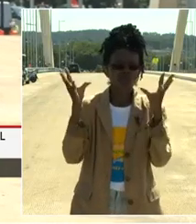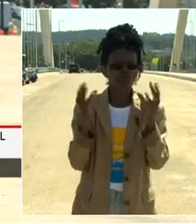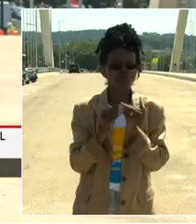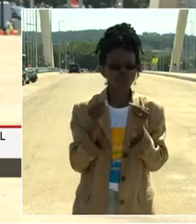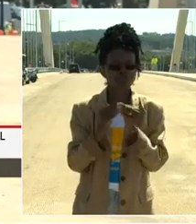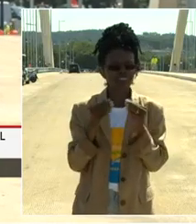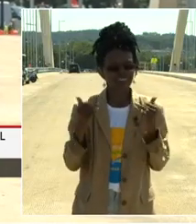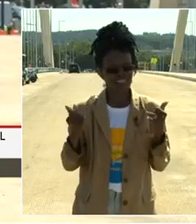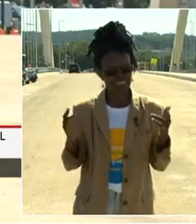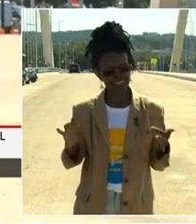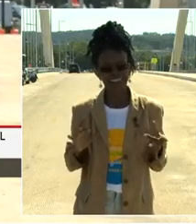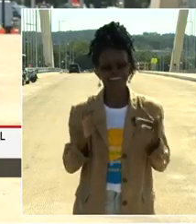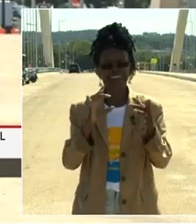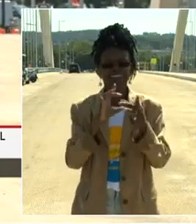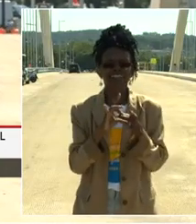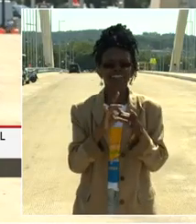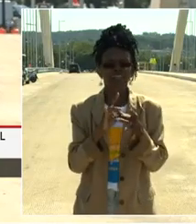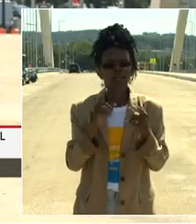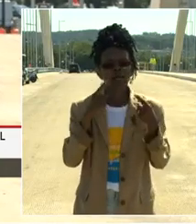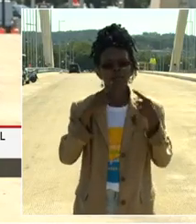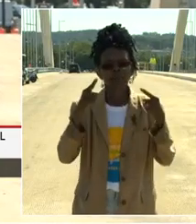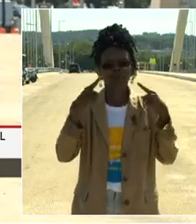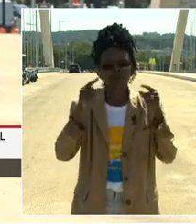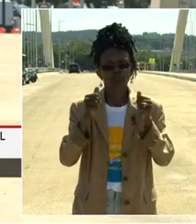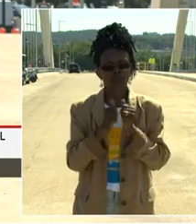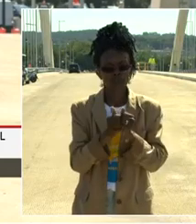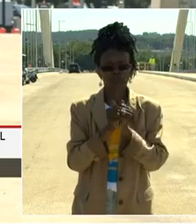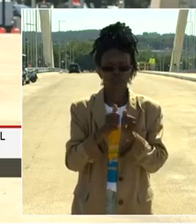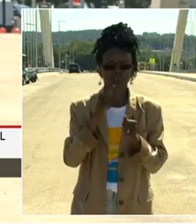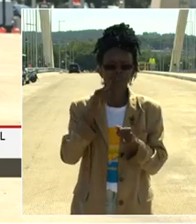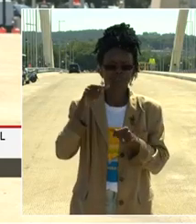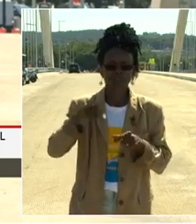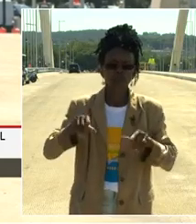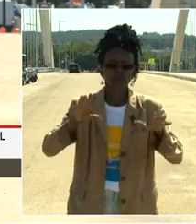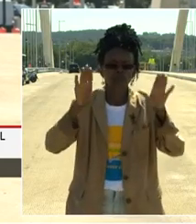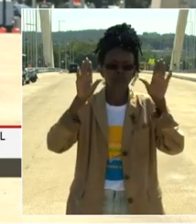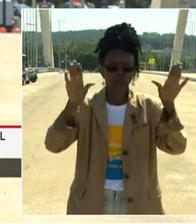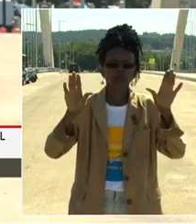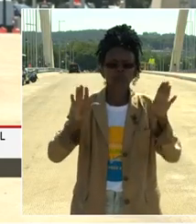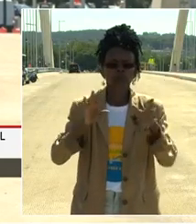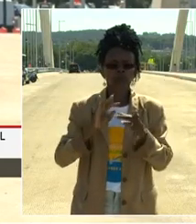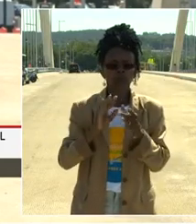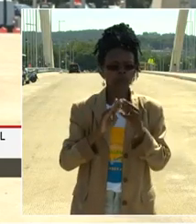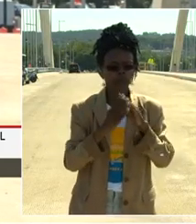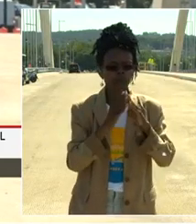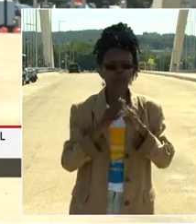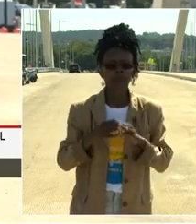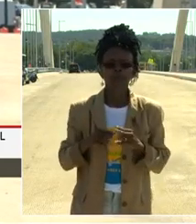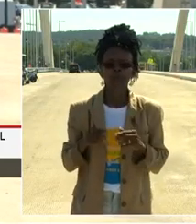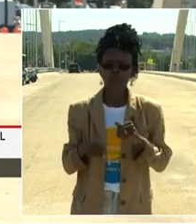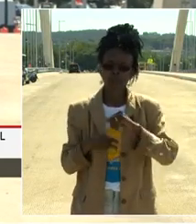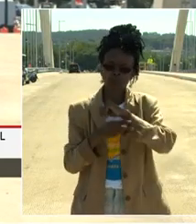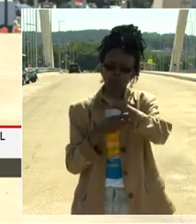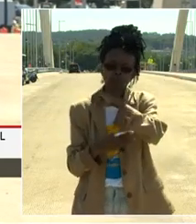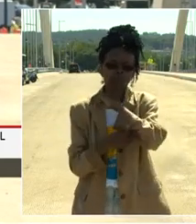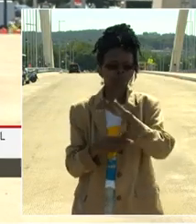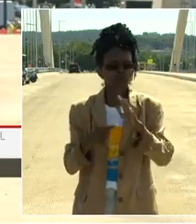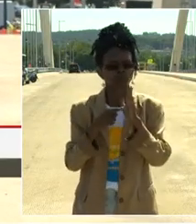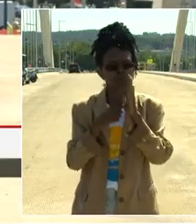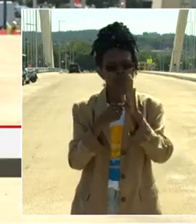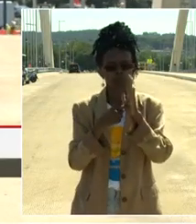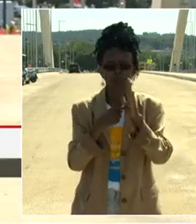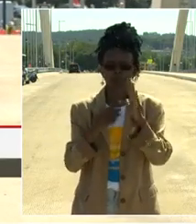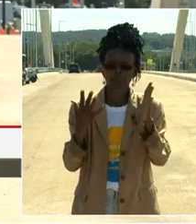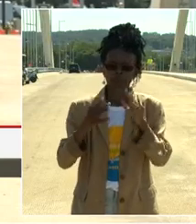to get things done for this great city of Washington. What this bridge represents in so many ways,